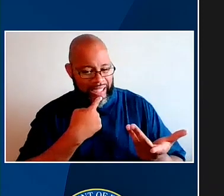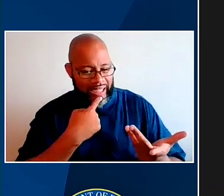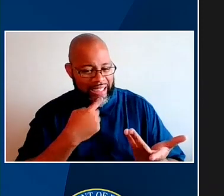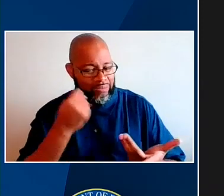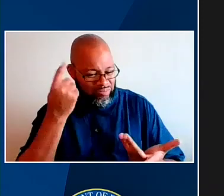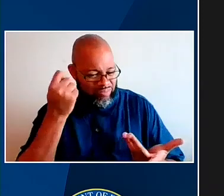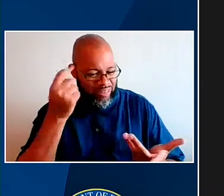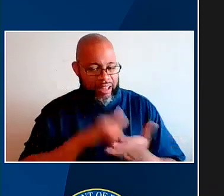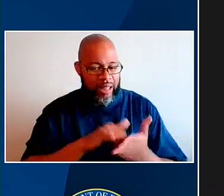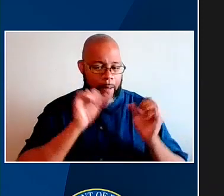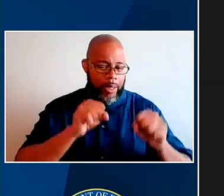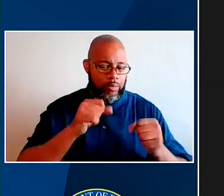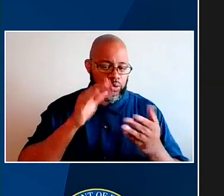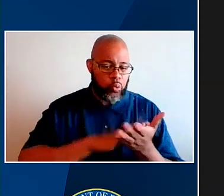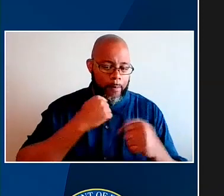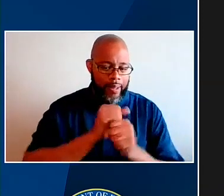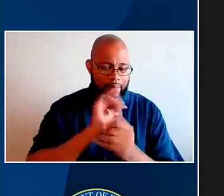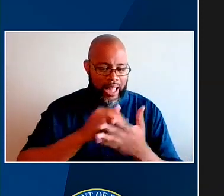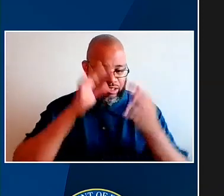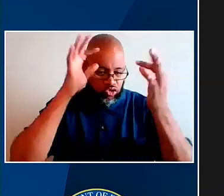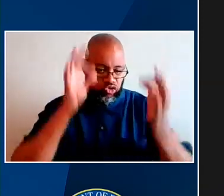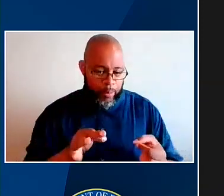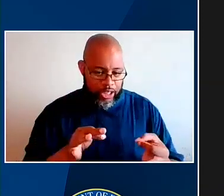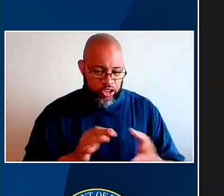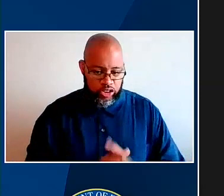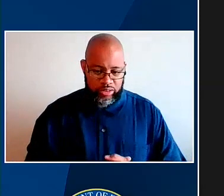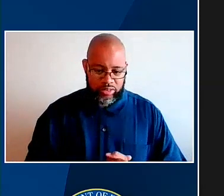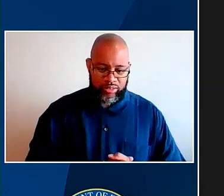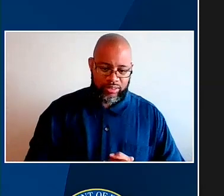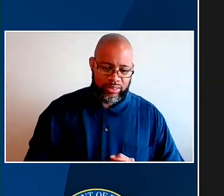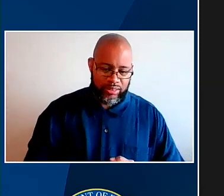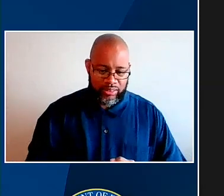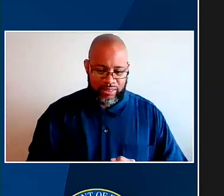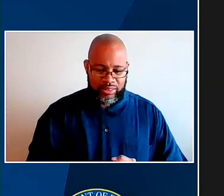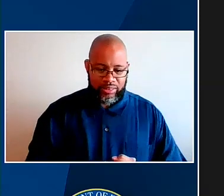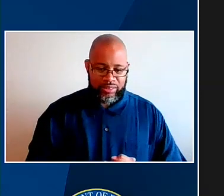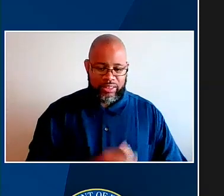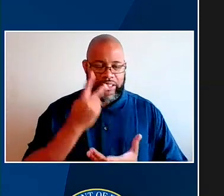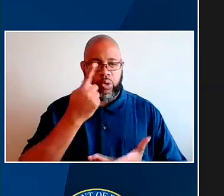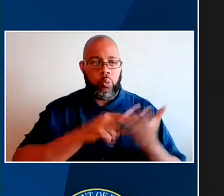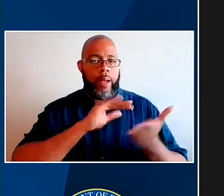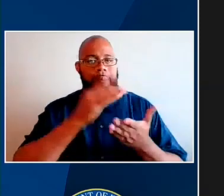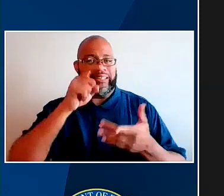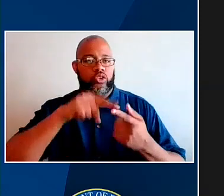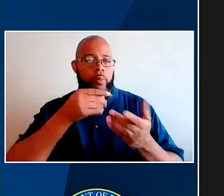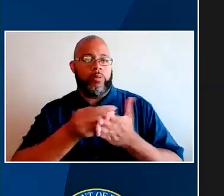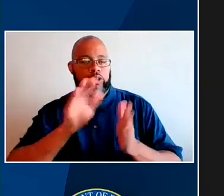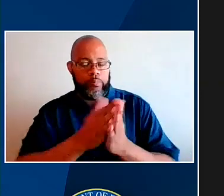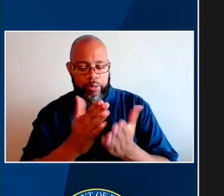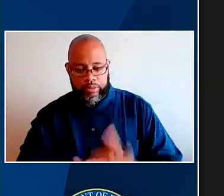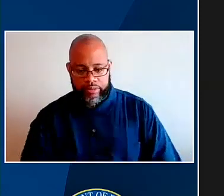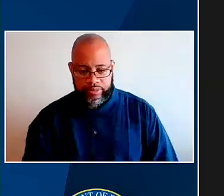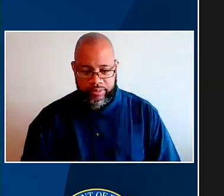absurd determination as to, or not a reasonable determination as to what amount is needed to purchase books and supplies.